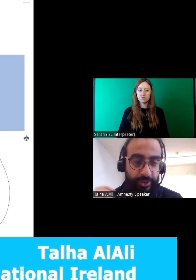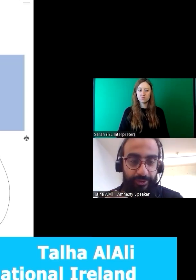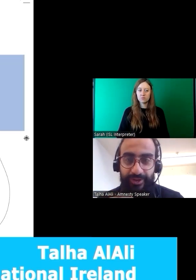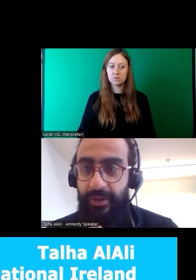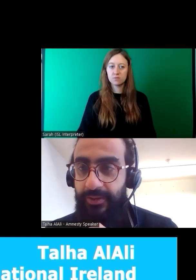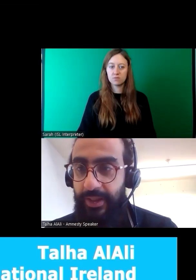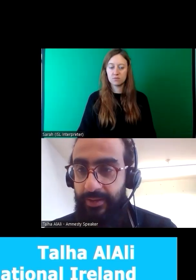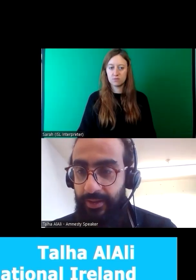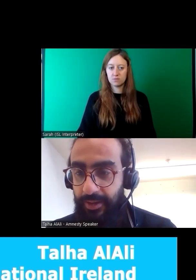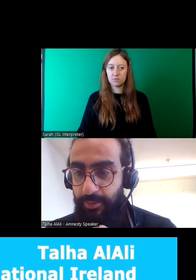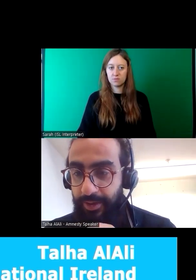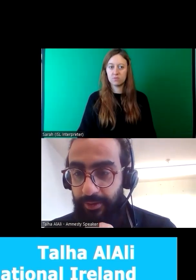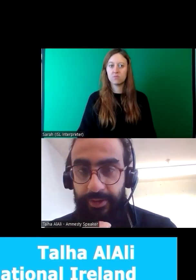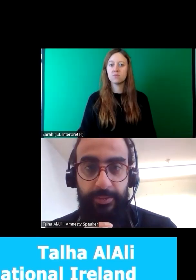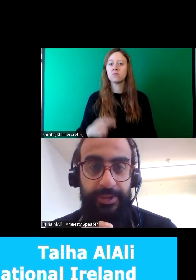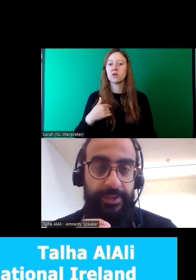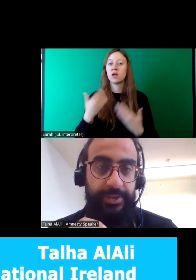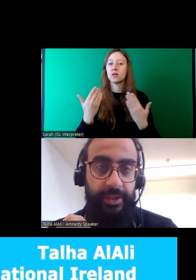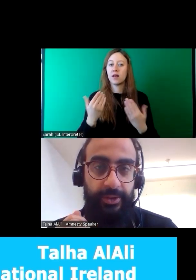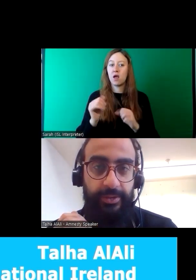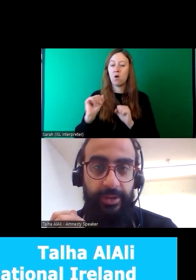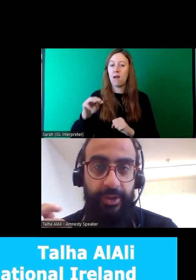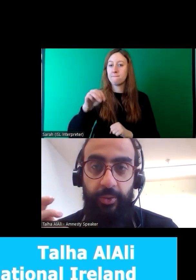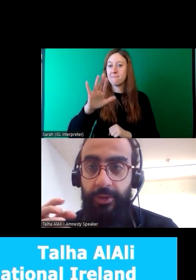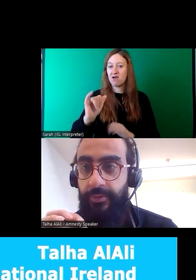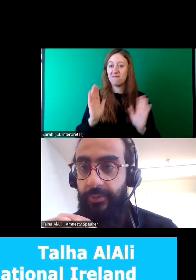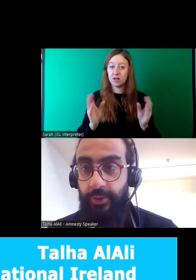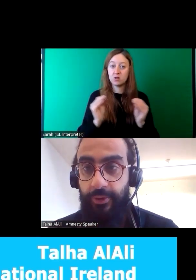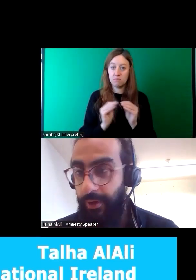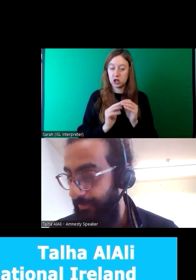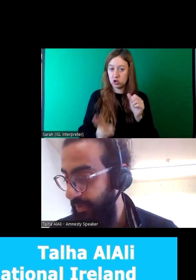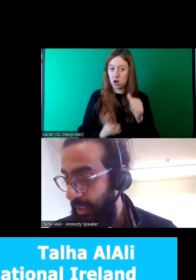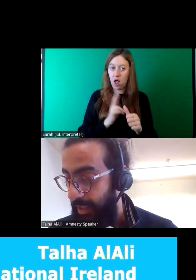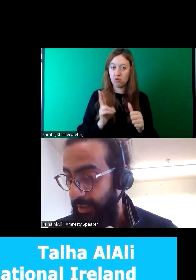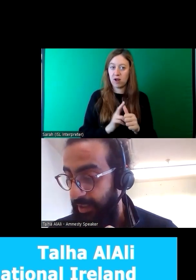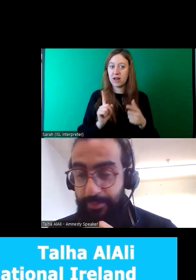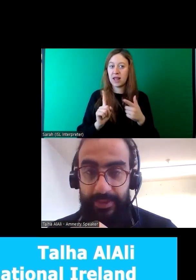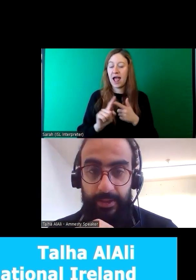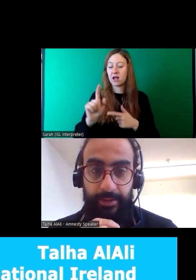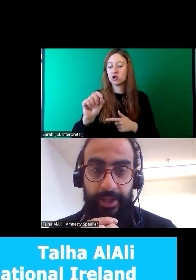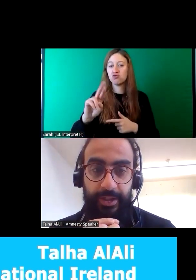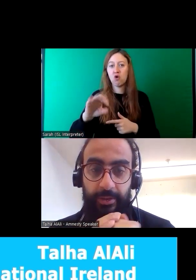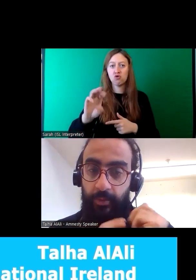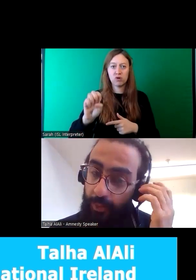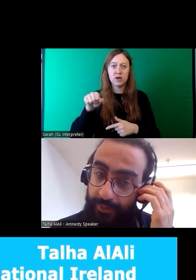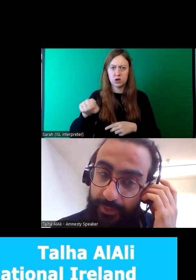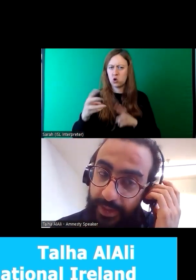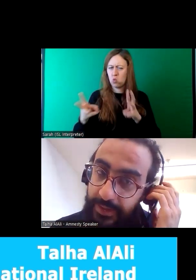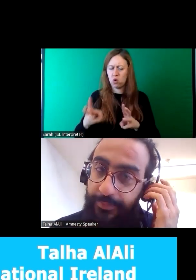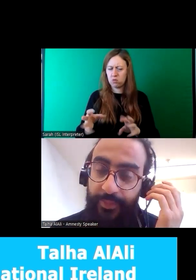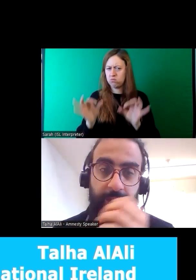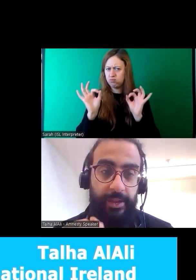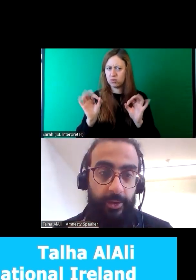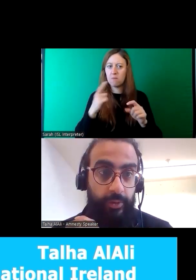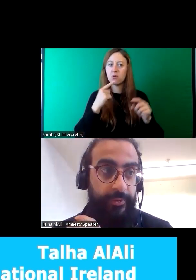Adding to the great things that Mary already mentioned and the great work of Trócaire, in Amnesty International, we've